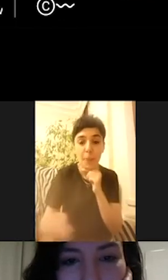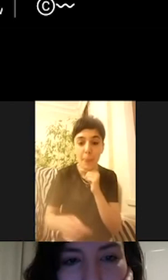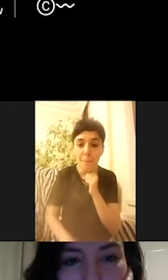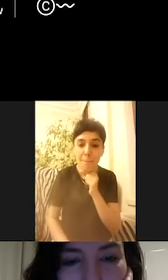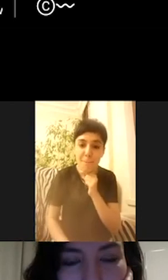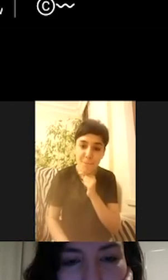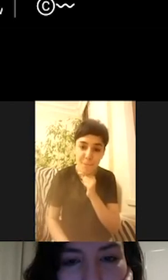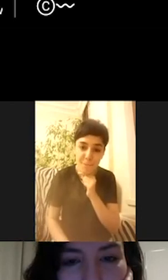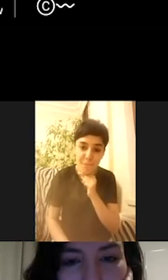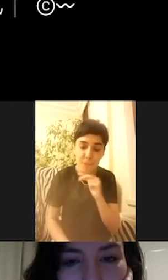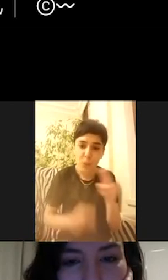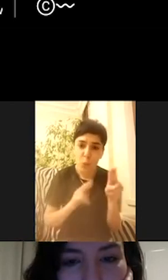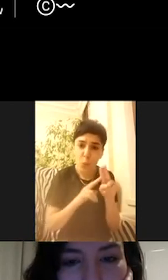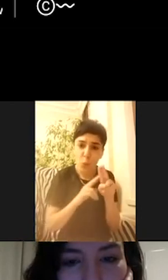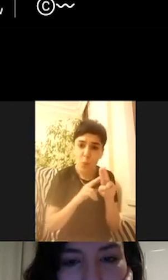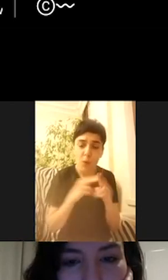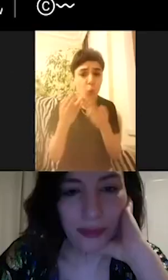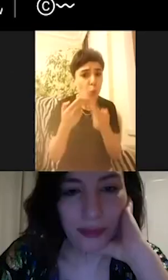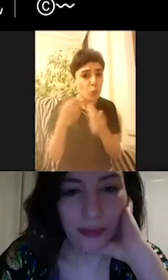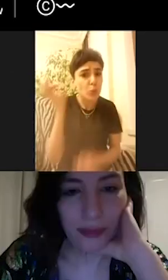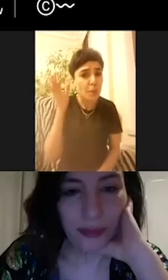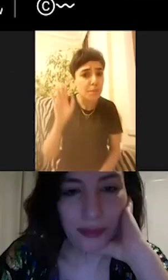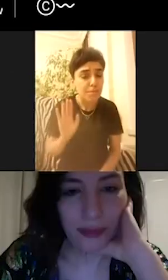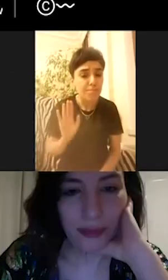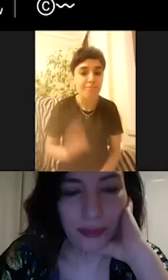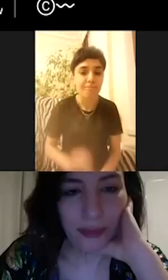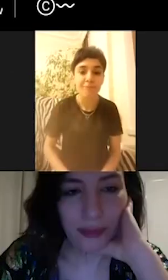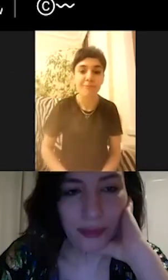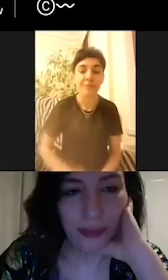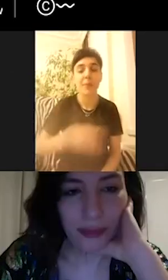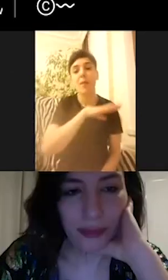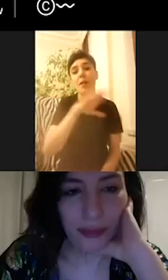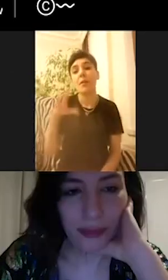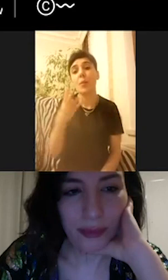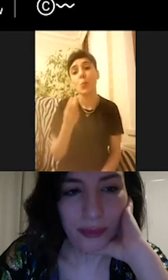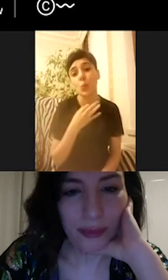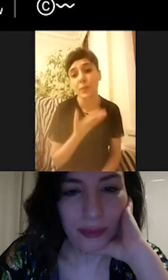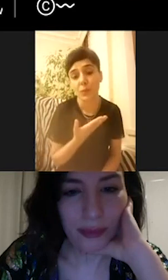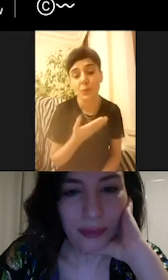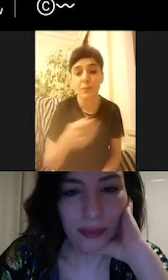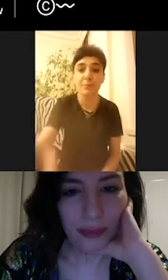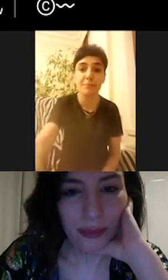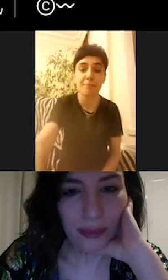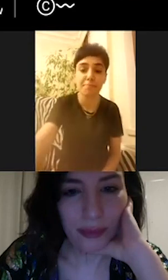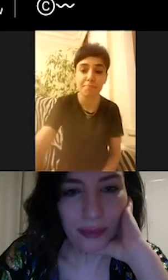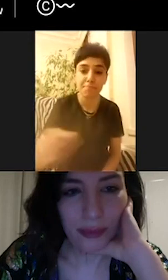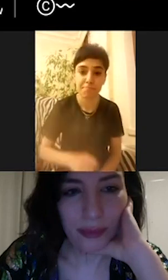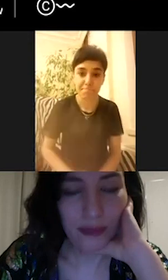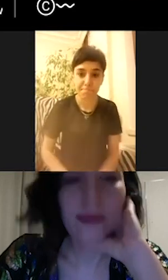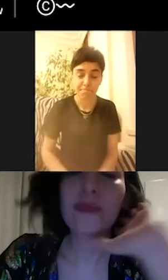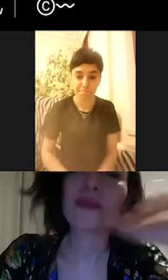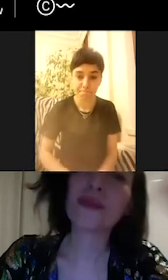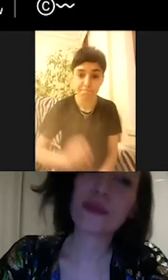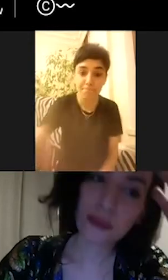yes. Thank you, everyone. I just want to add, I just shared Queer Waves link